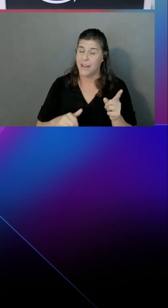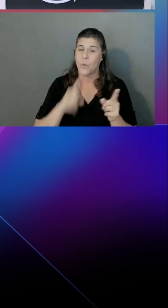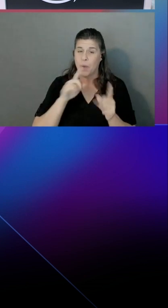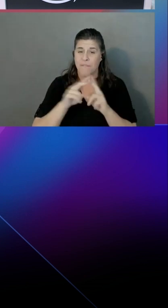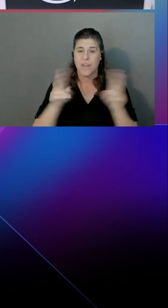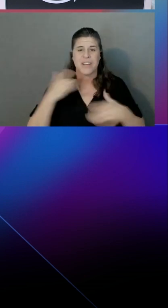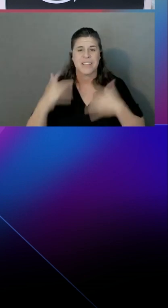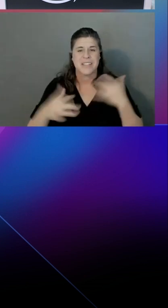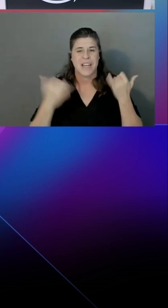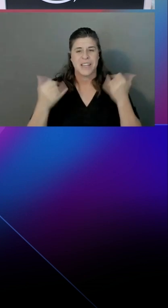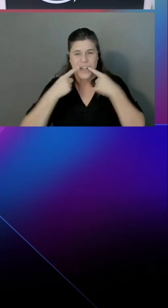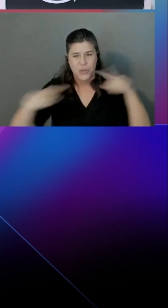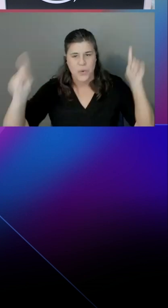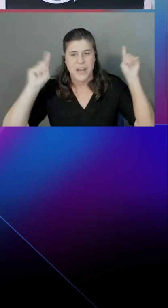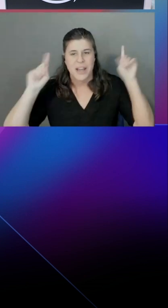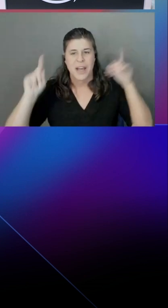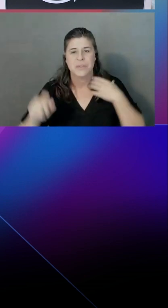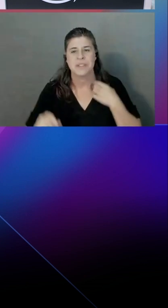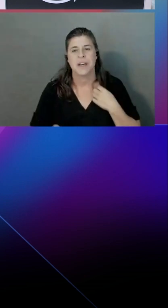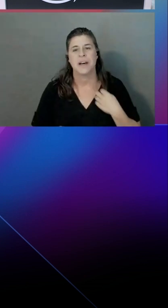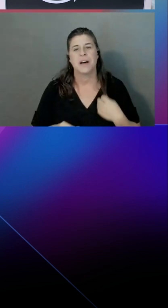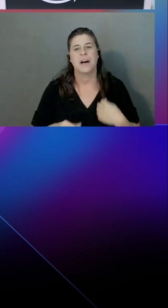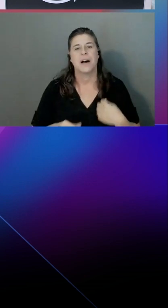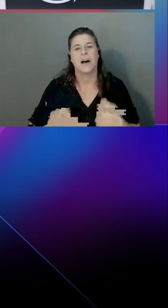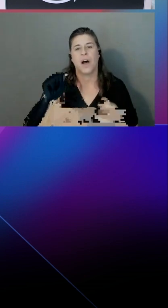announce Aurora